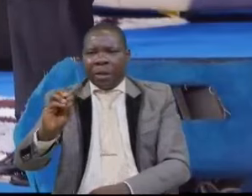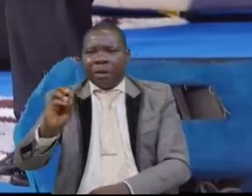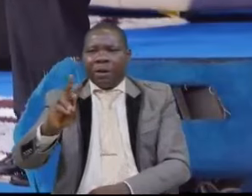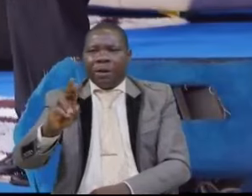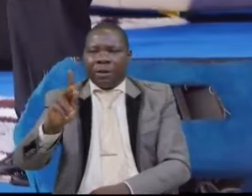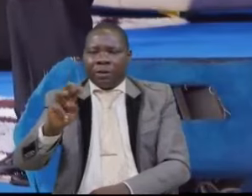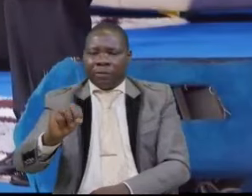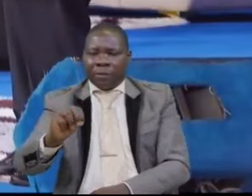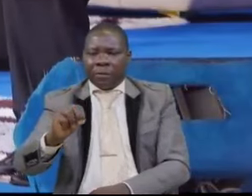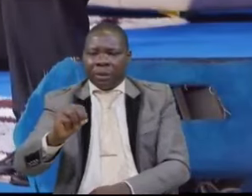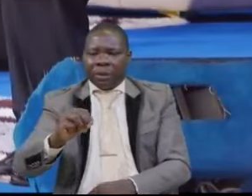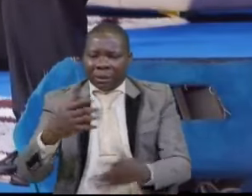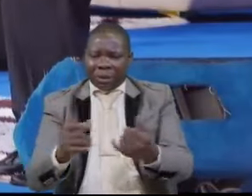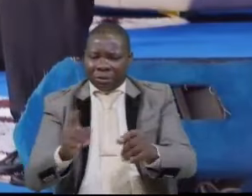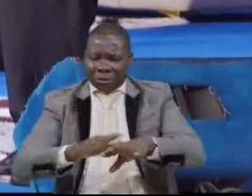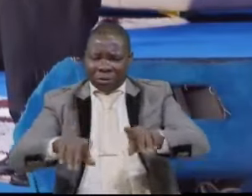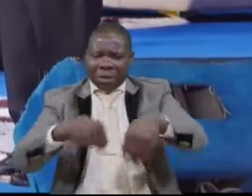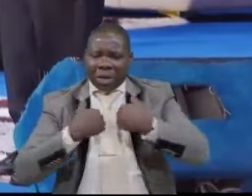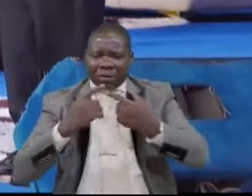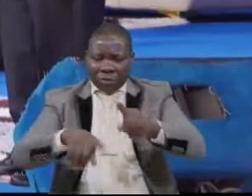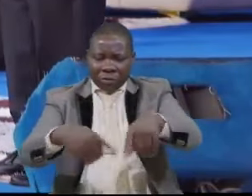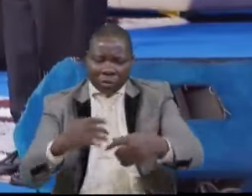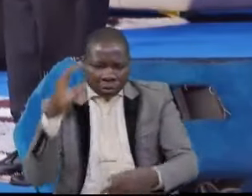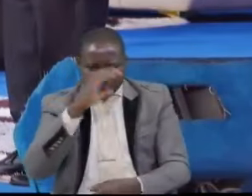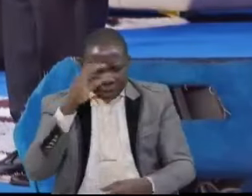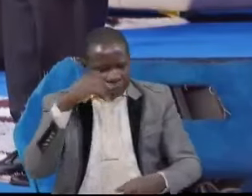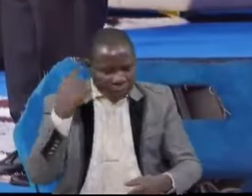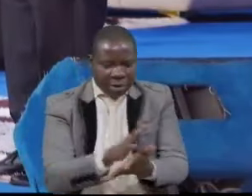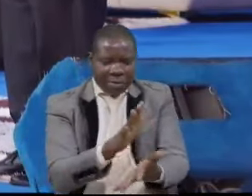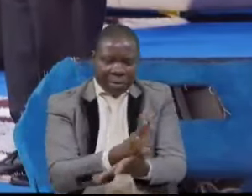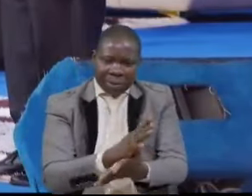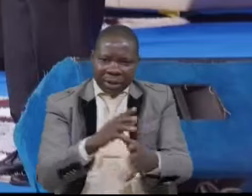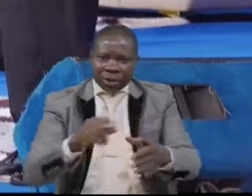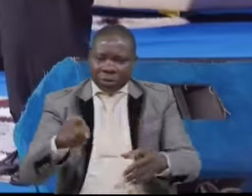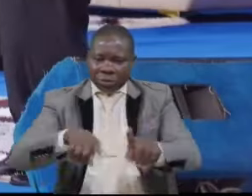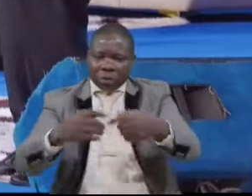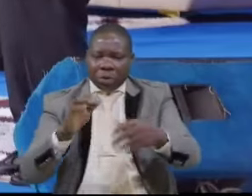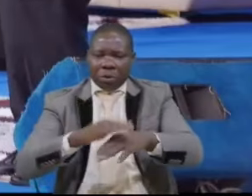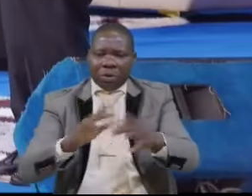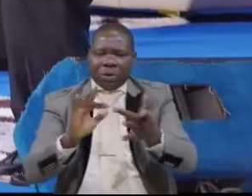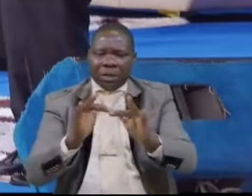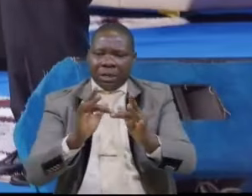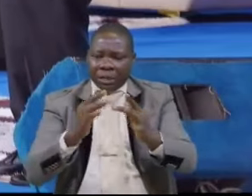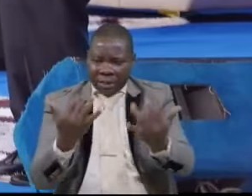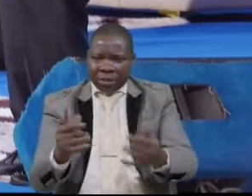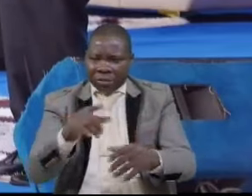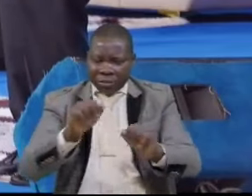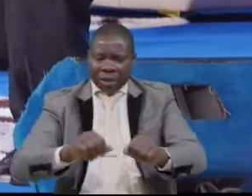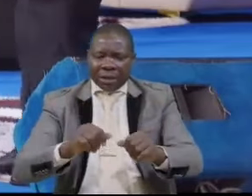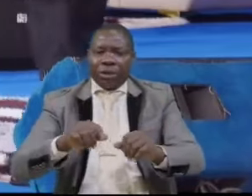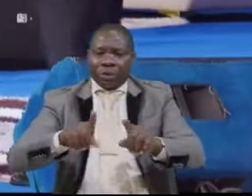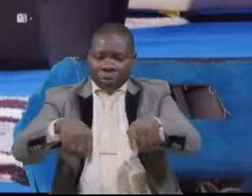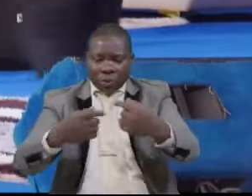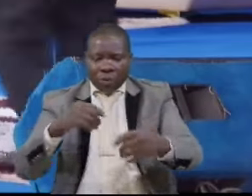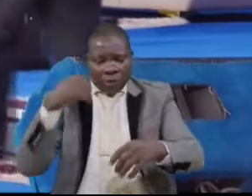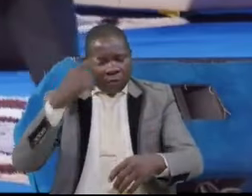it online, and then you get the result online. You can even do online studies now. now, which we couldn't do at that time many years